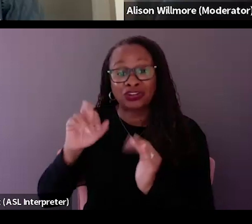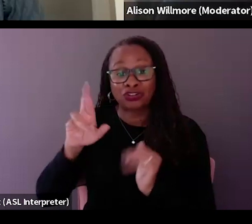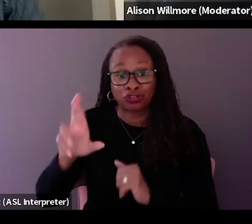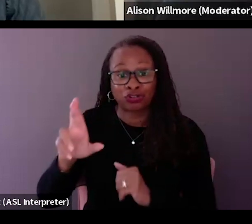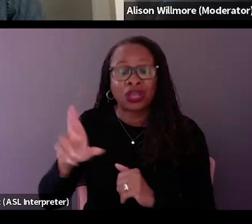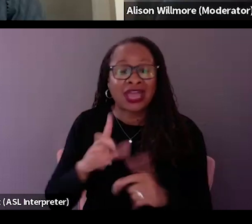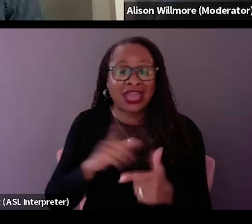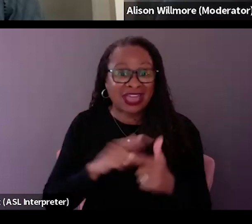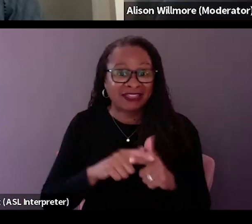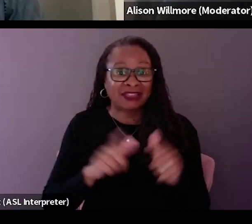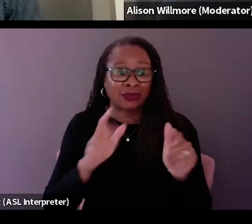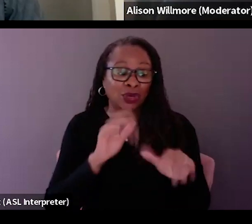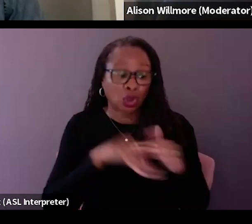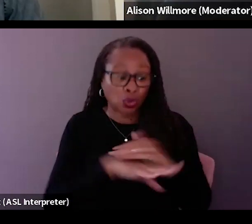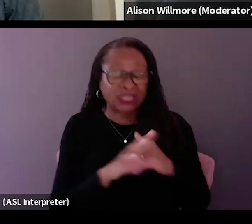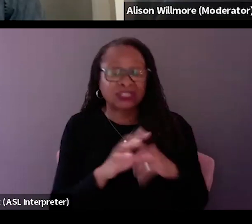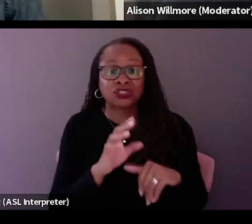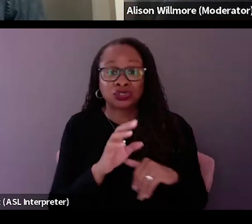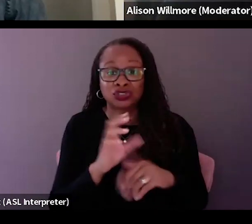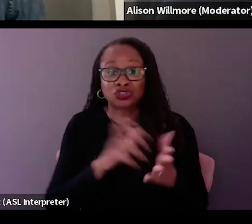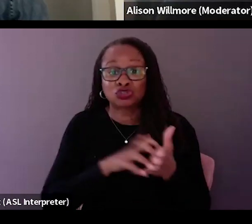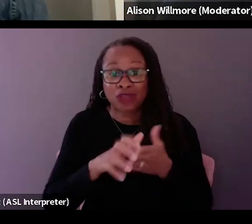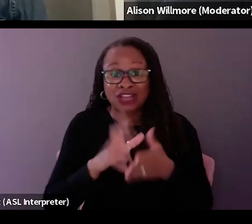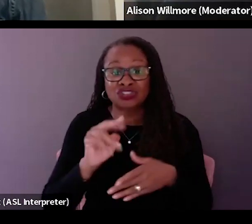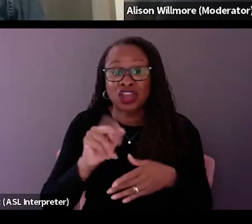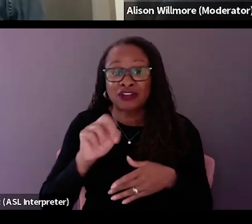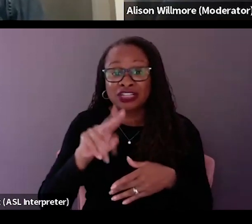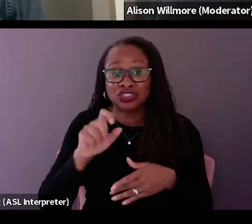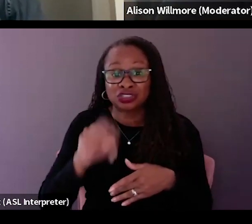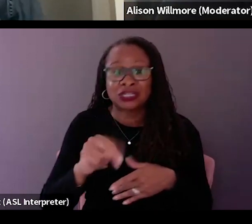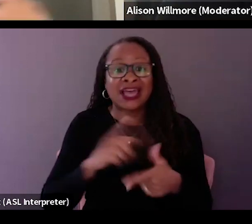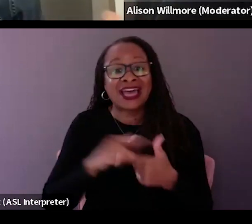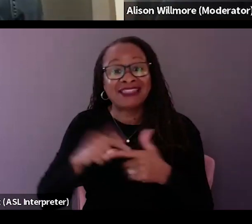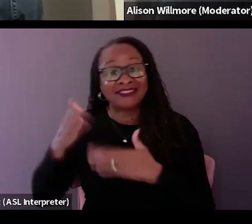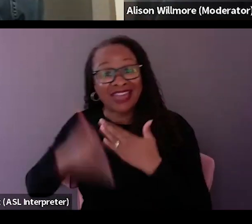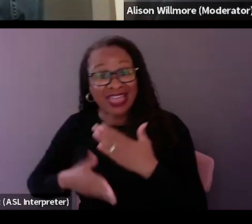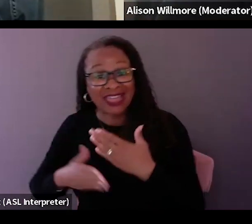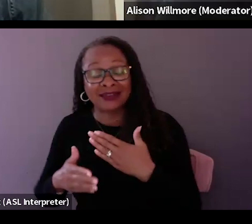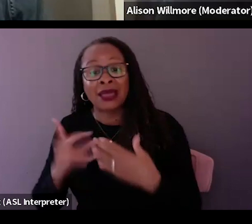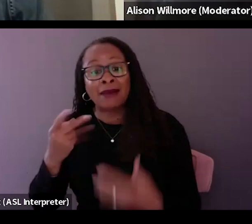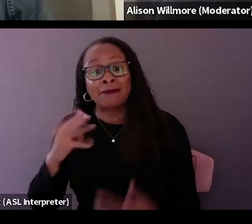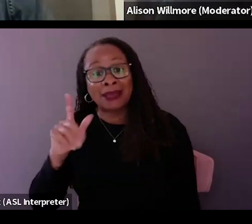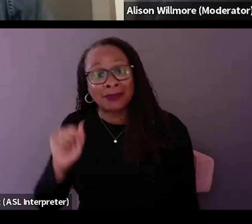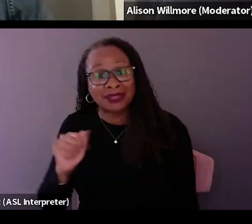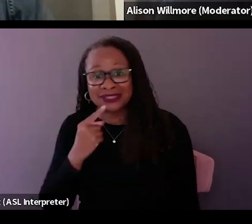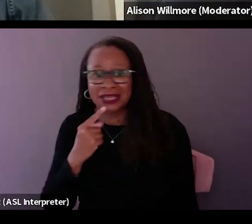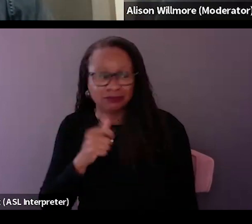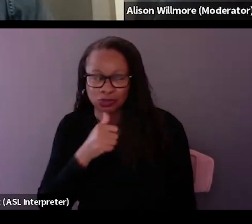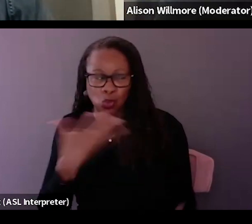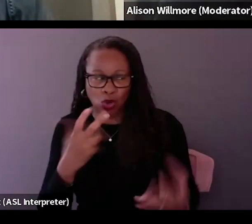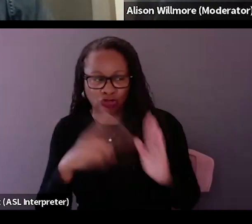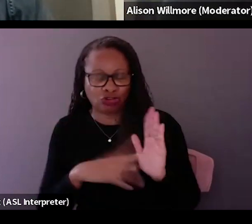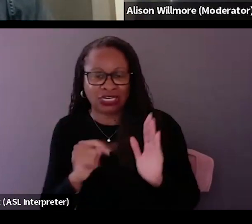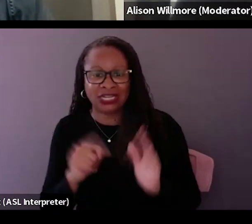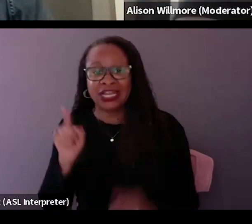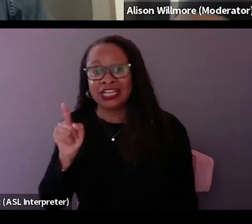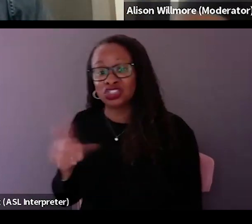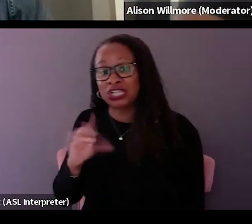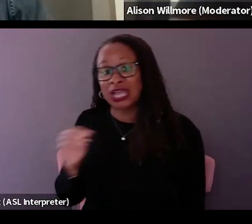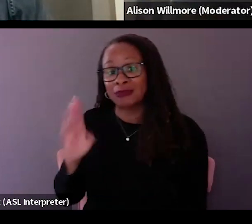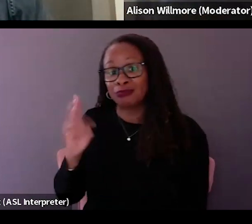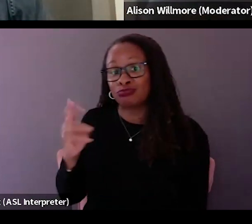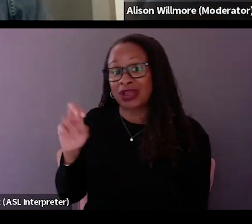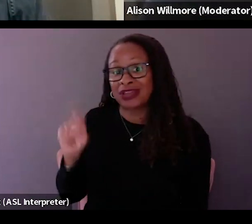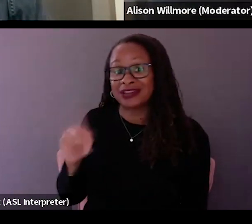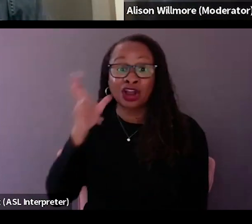Pamela decided she didn't want to read them, she and Brandon heard Dominique reading them. And Dominique